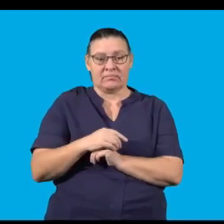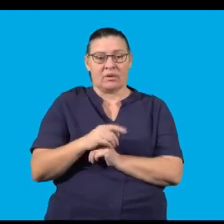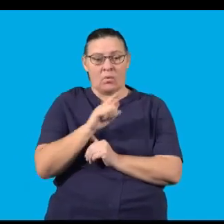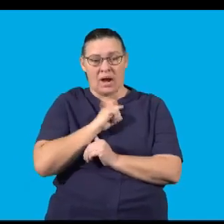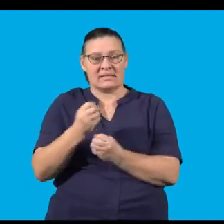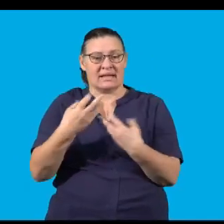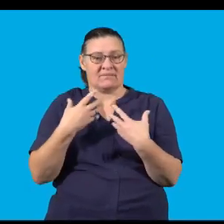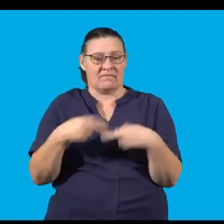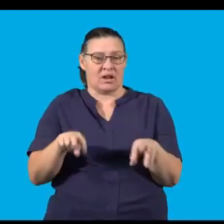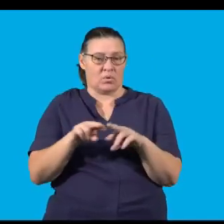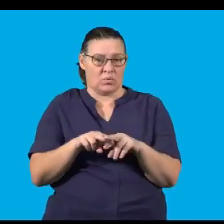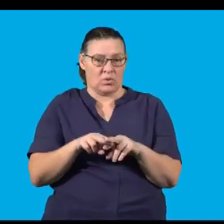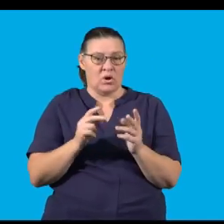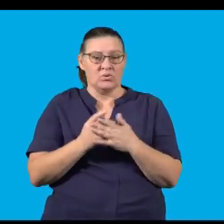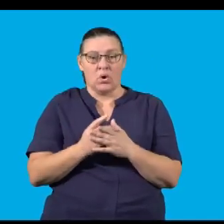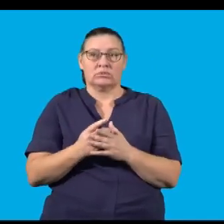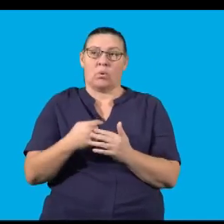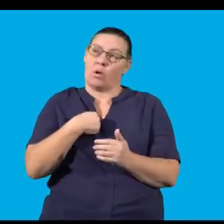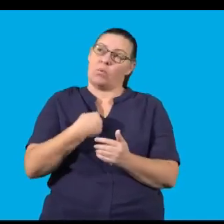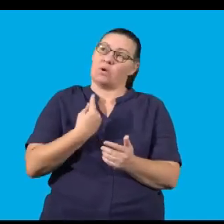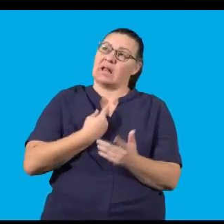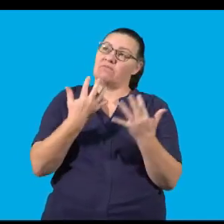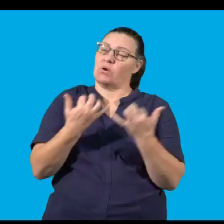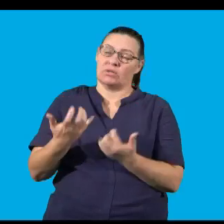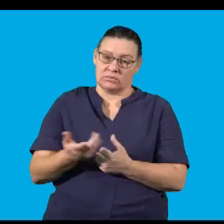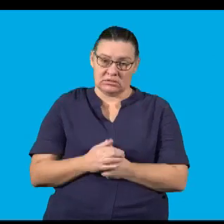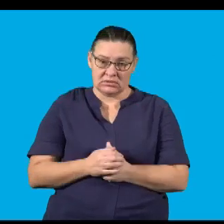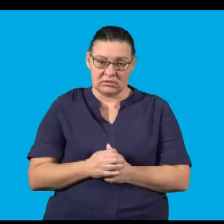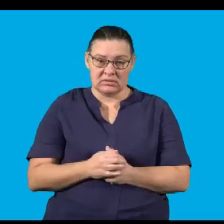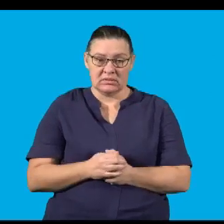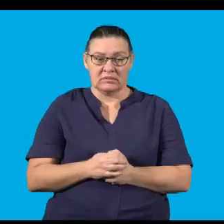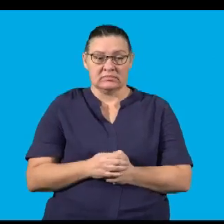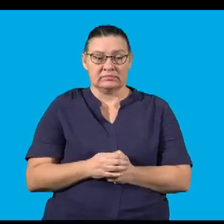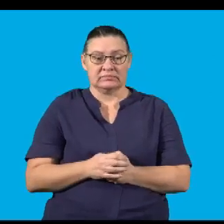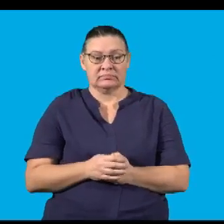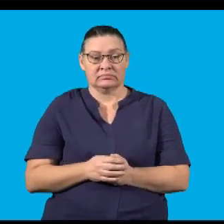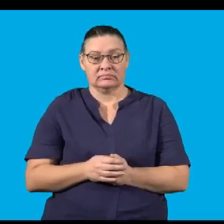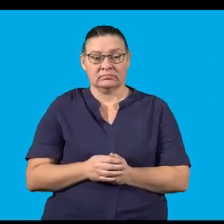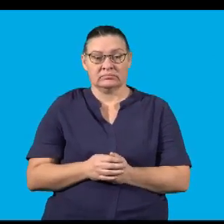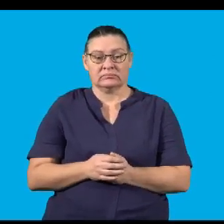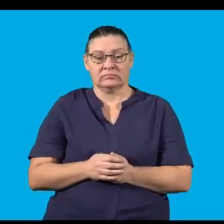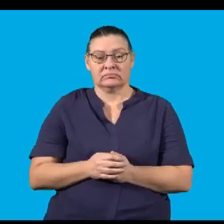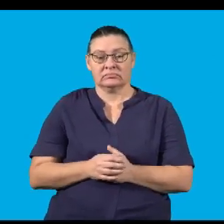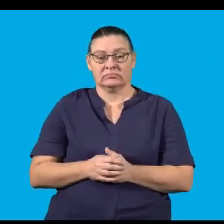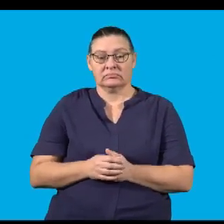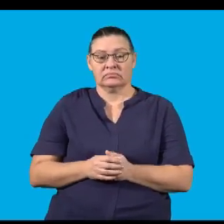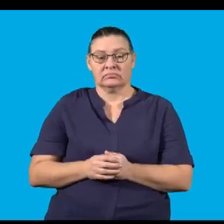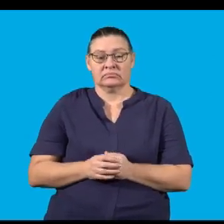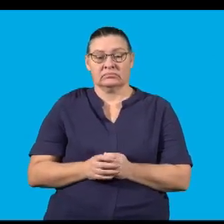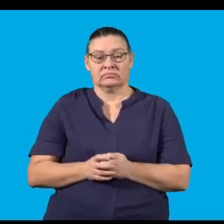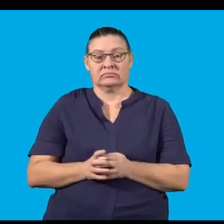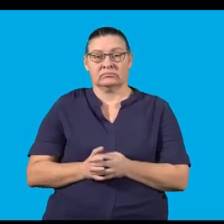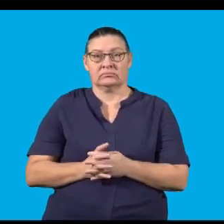we know that it's a given value rather than using one that we worked out ourselves. Okay. But working out the gradient,